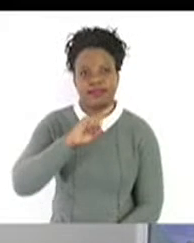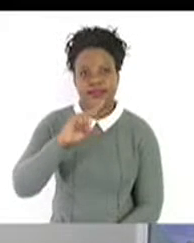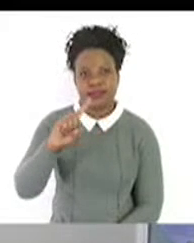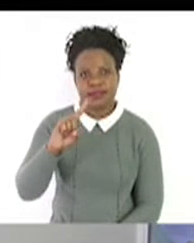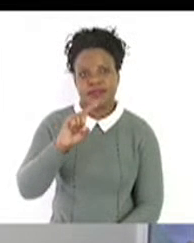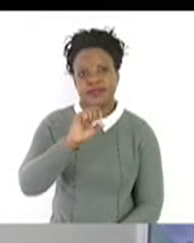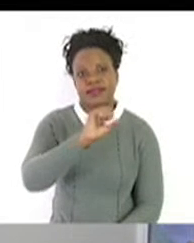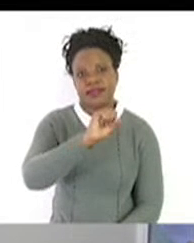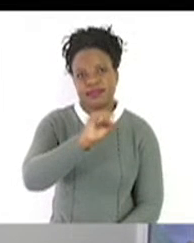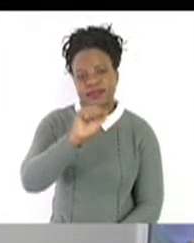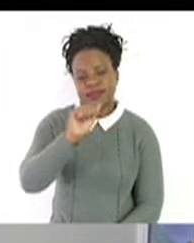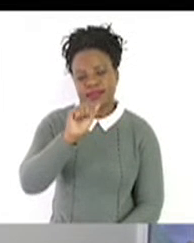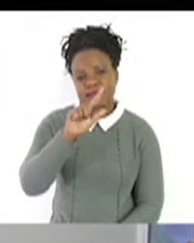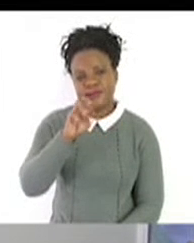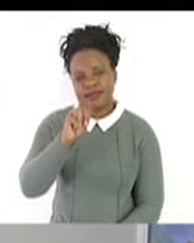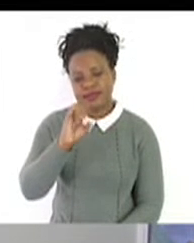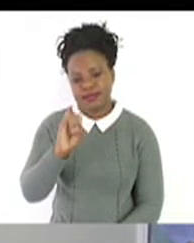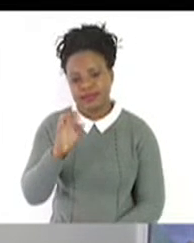Teacher Kennedy.